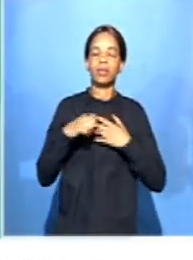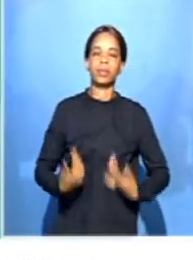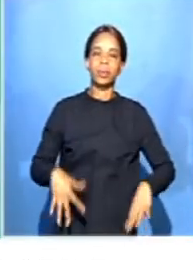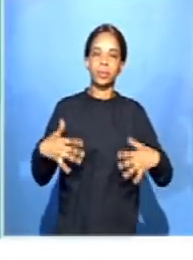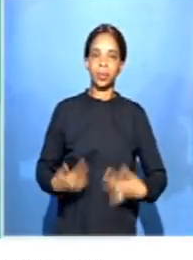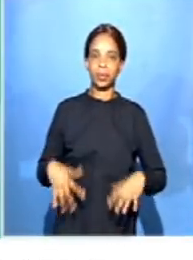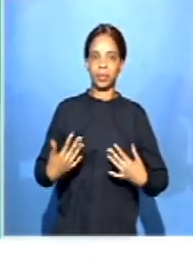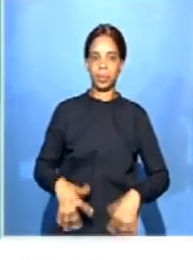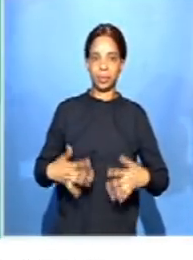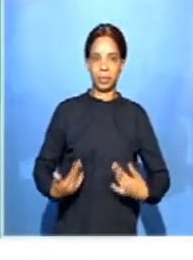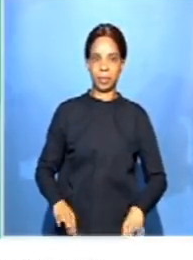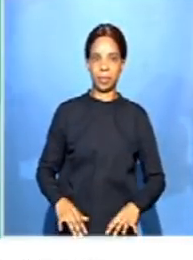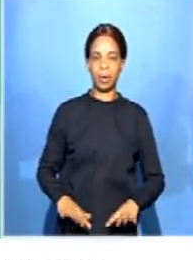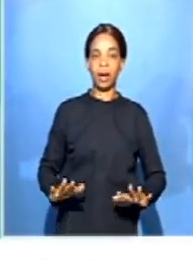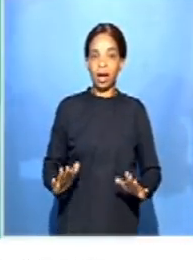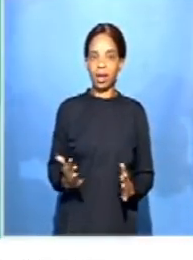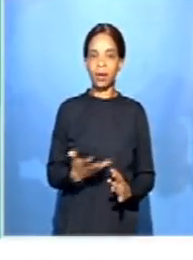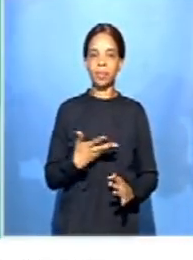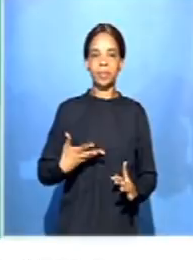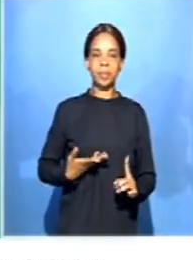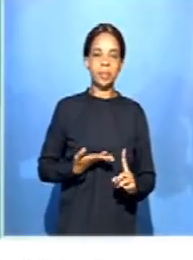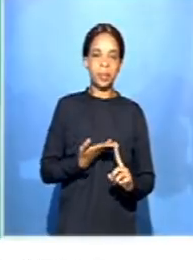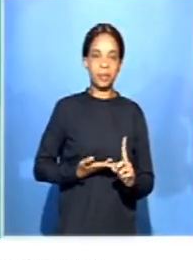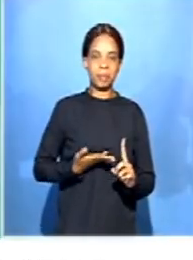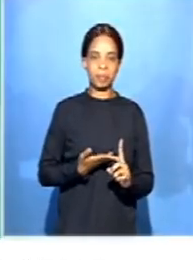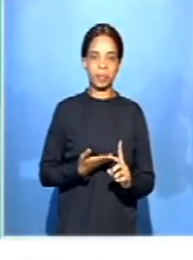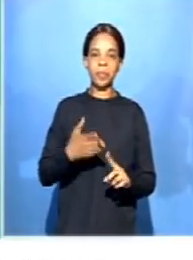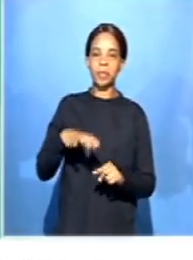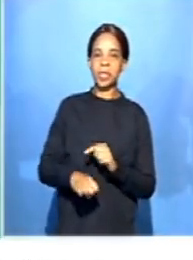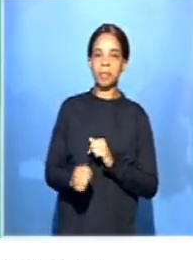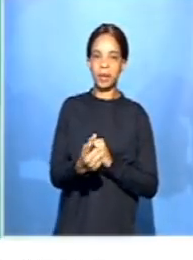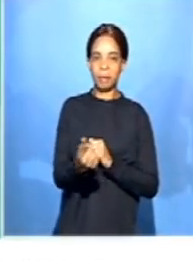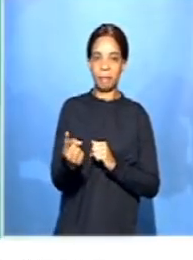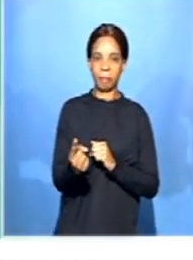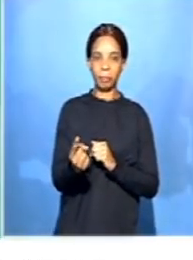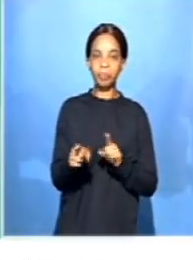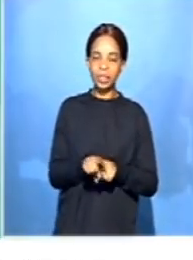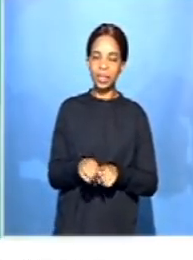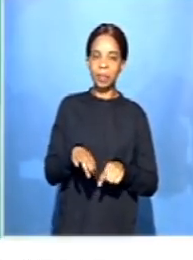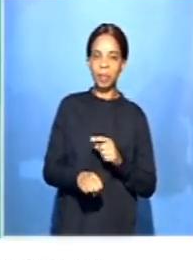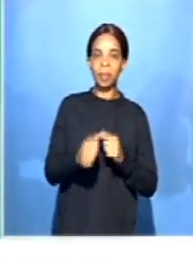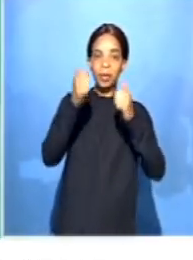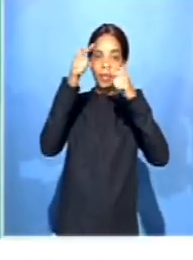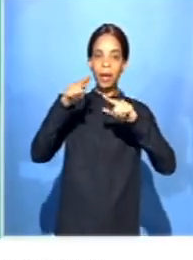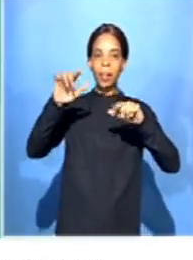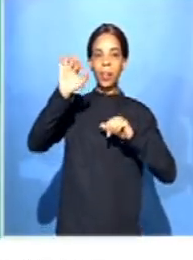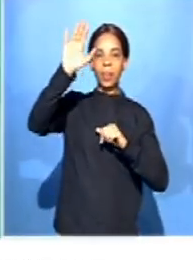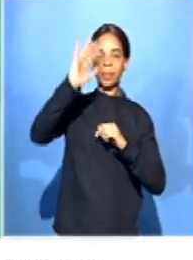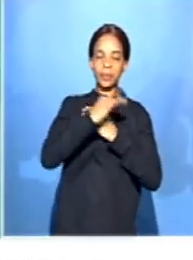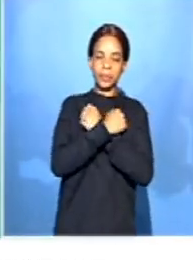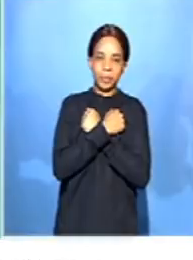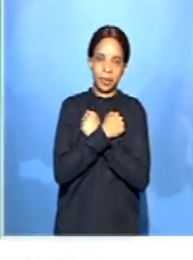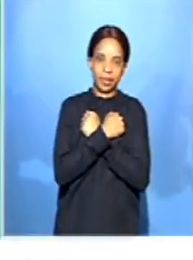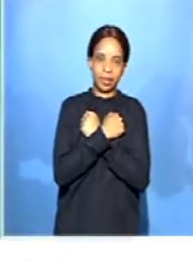batla gape gore jaaka re le ditsala tsa ga mme Etna ke eng se re tla se dirang go bontsha gore ka nnete re ditsala tsa